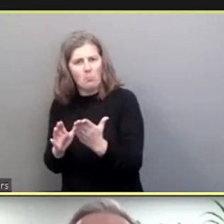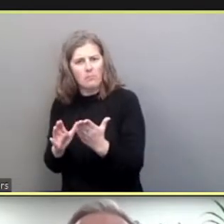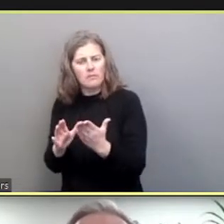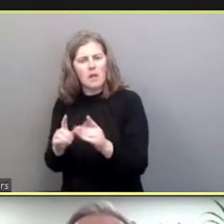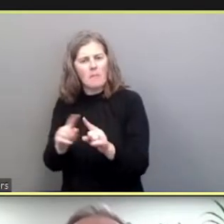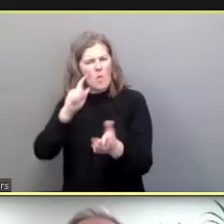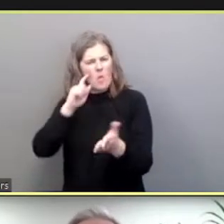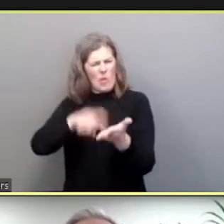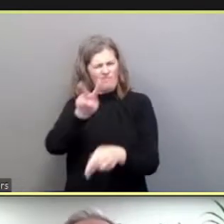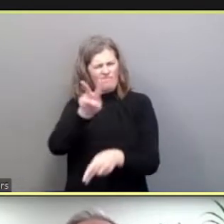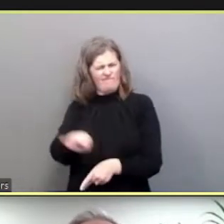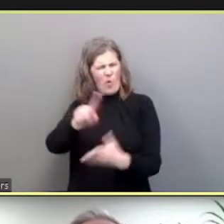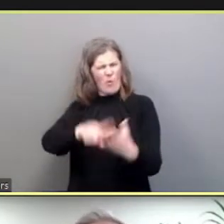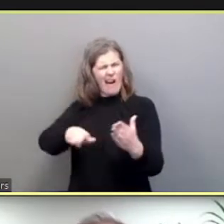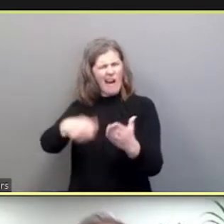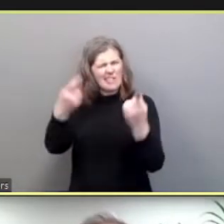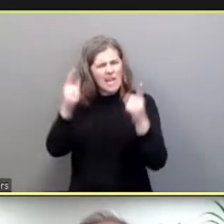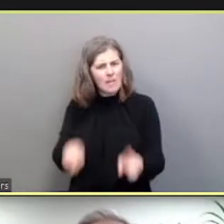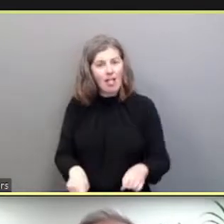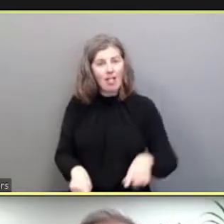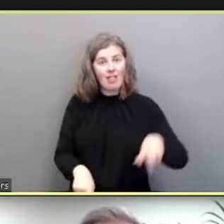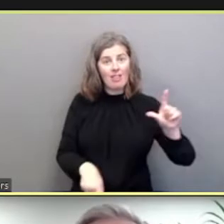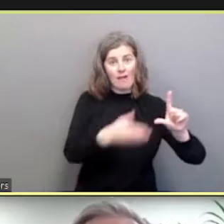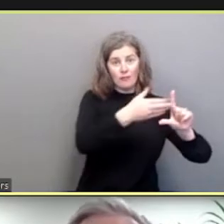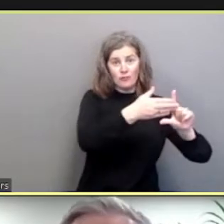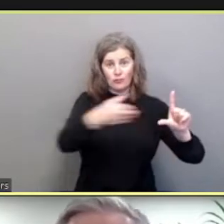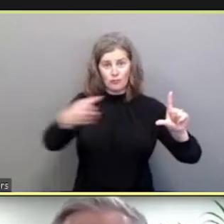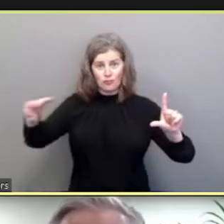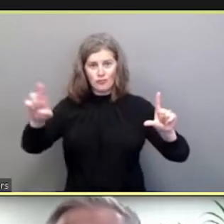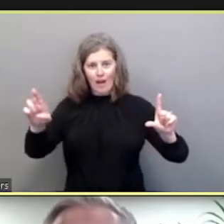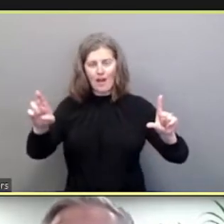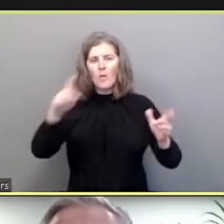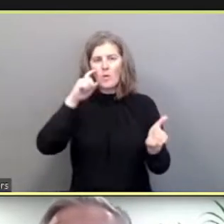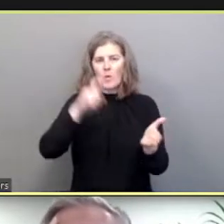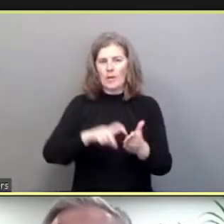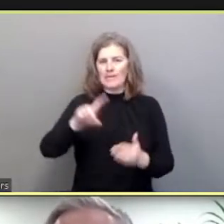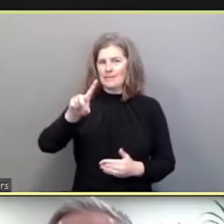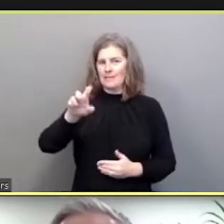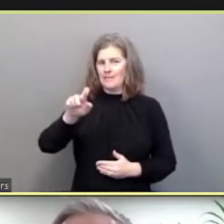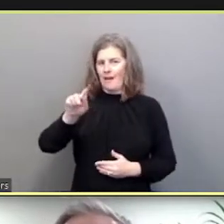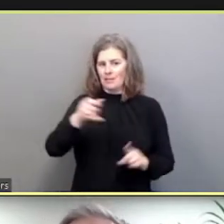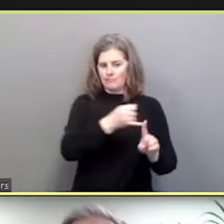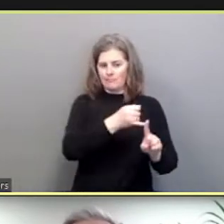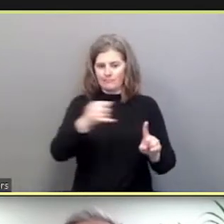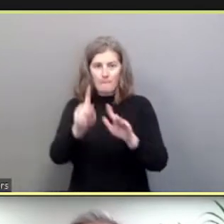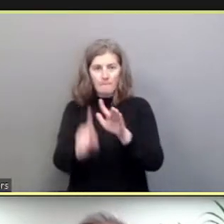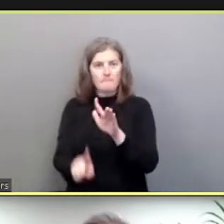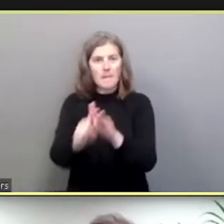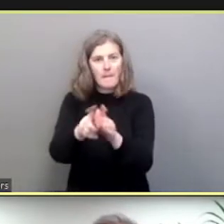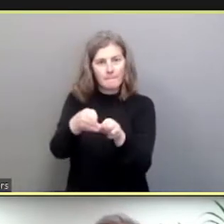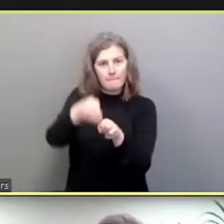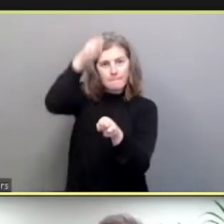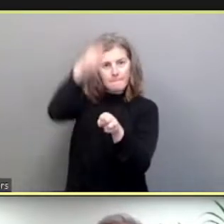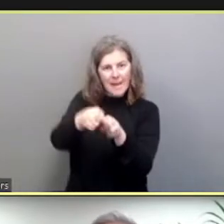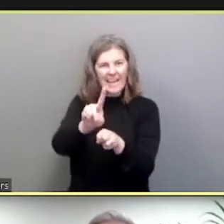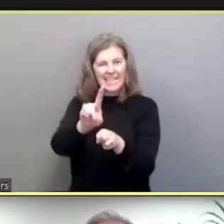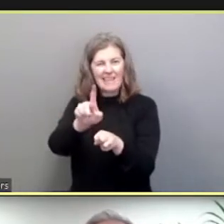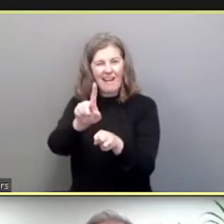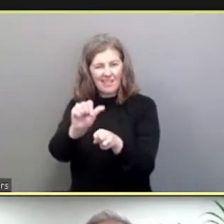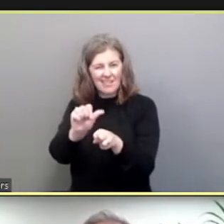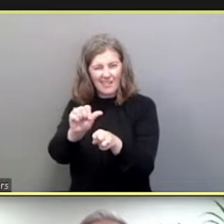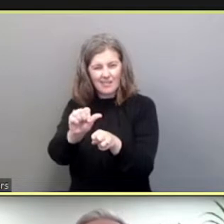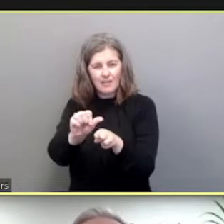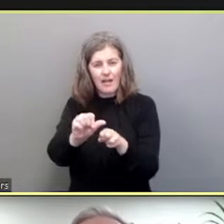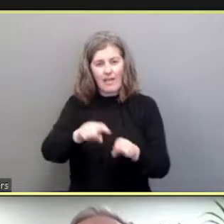is going on. So left to right, the Delta variant hits us in early mid-July. Bottom to top, there's